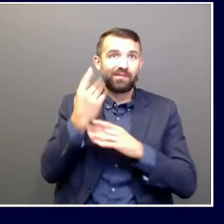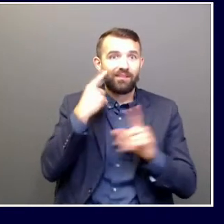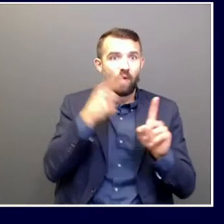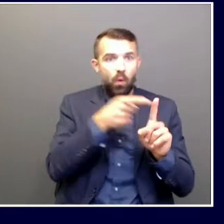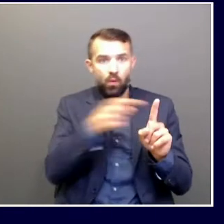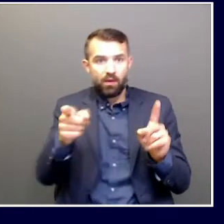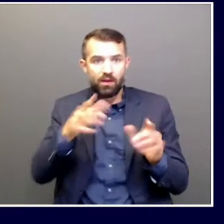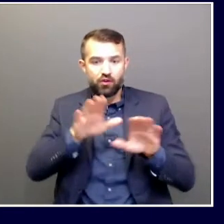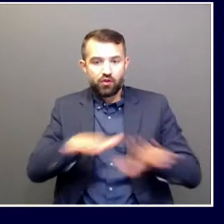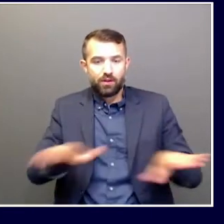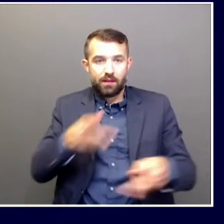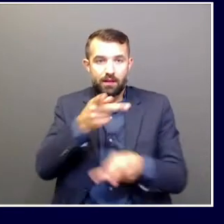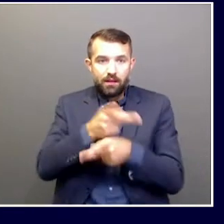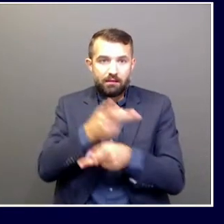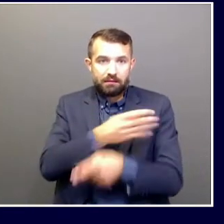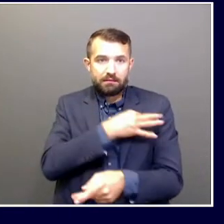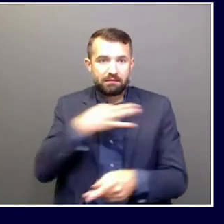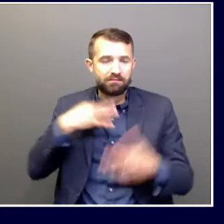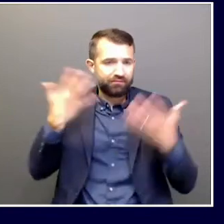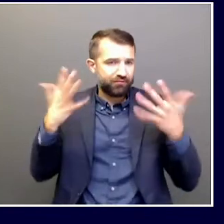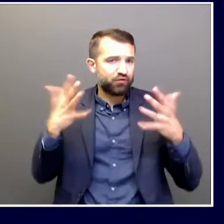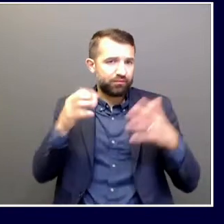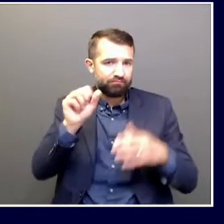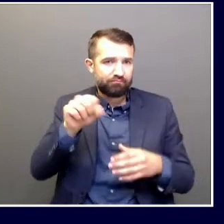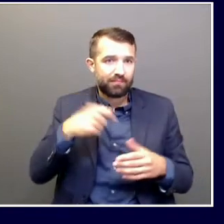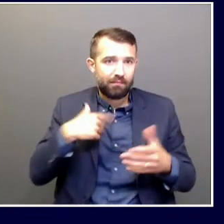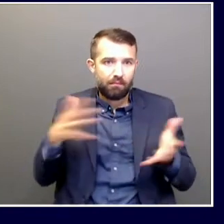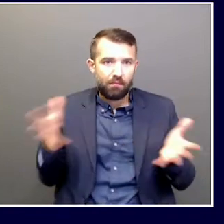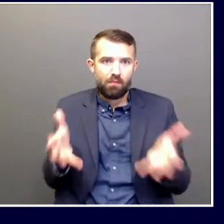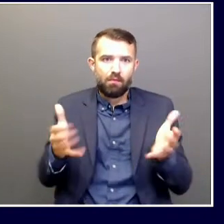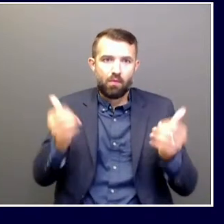do encourage every childcare worker in the state to get vaccinated.